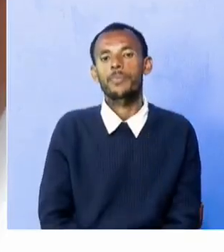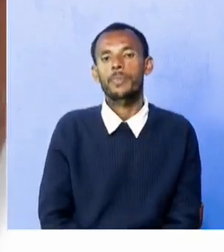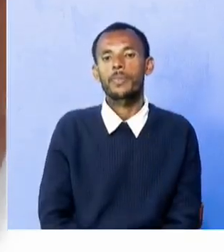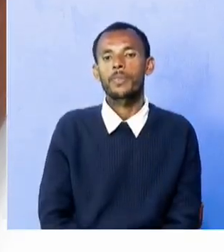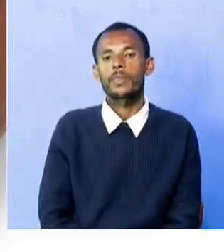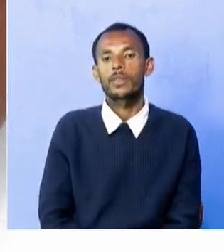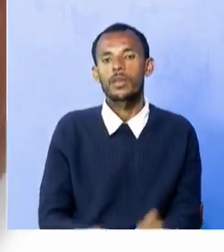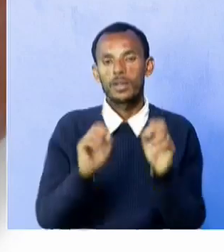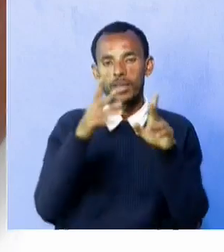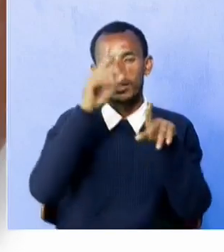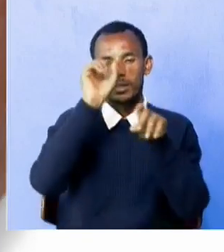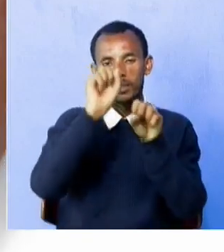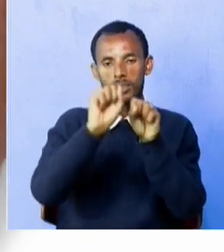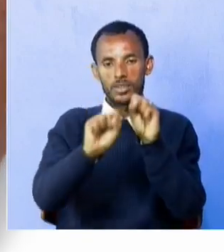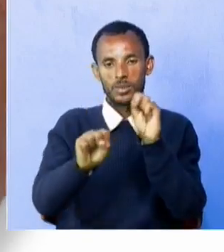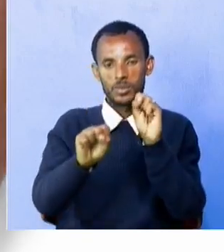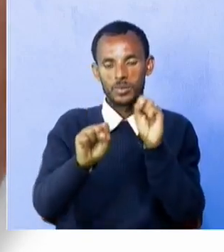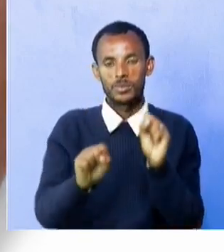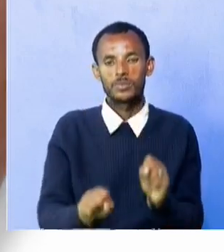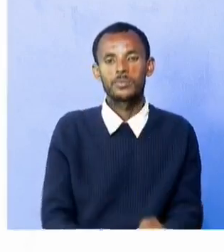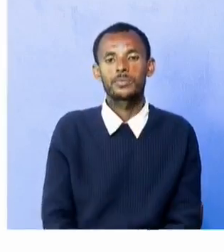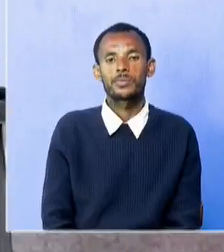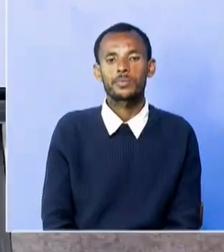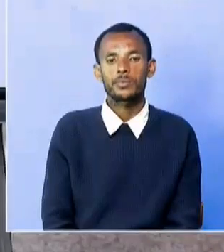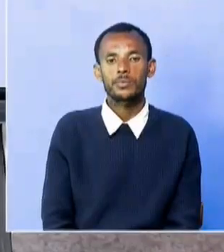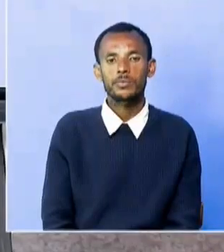Okay, so